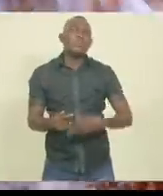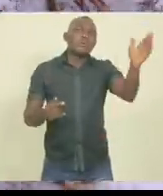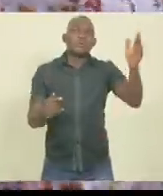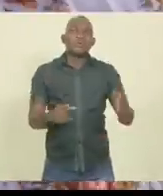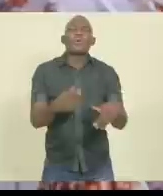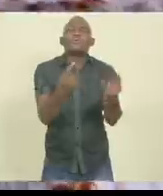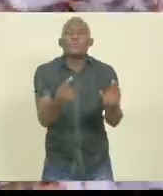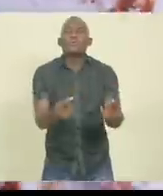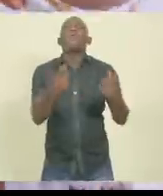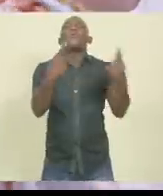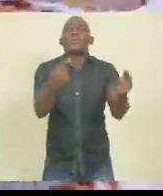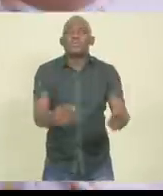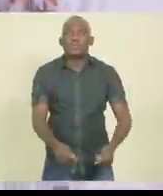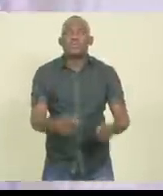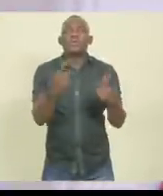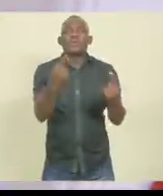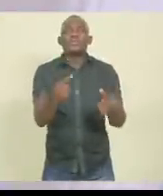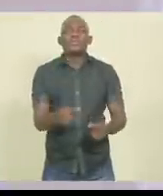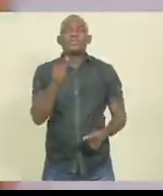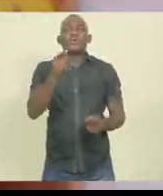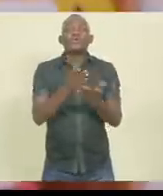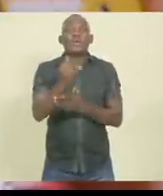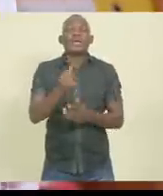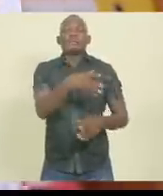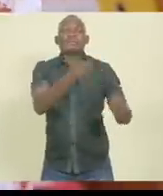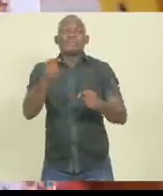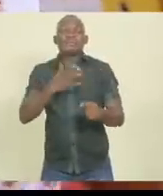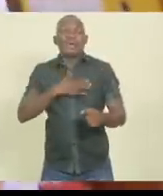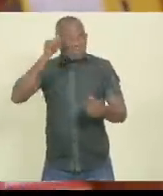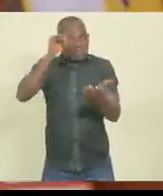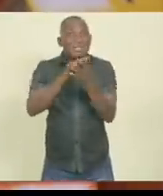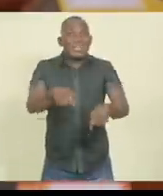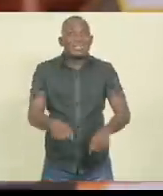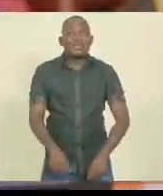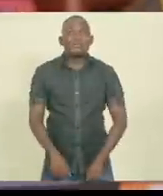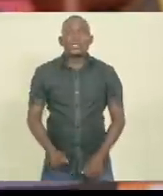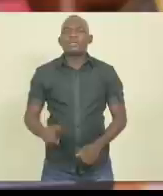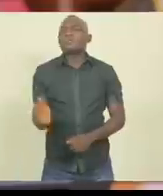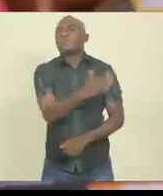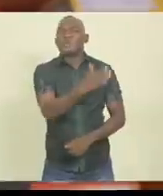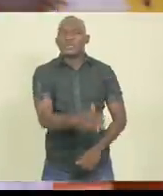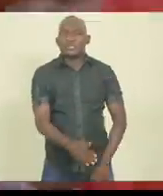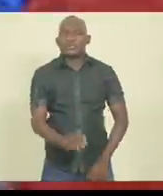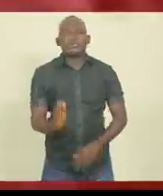you're calling? You think I'm all those connections you have gives you the right to snatch my husband? Eh? Oh, keep me away.